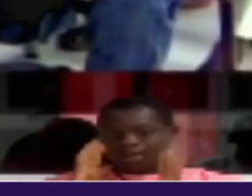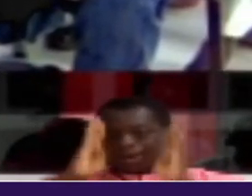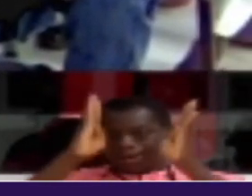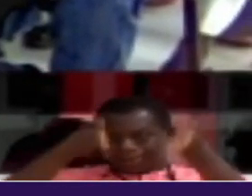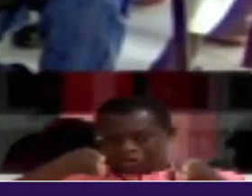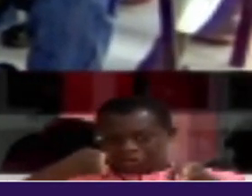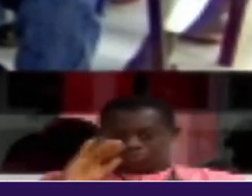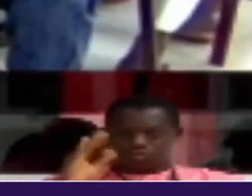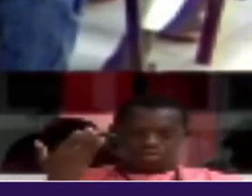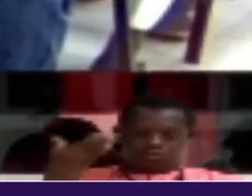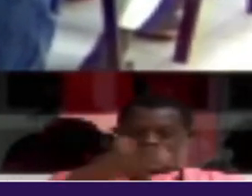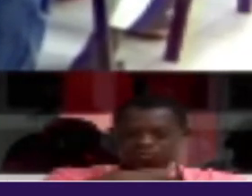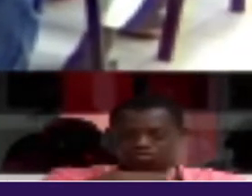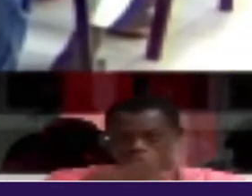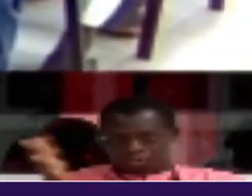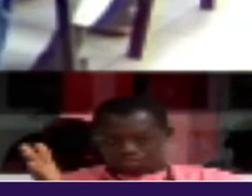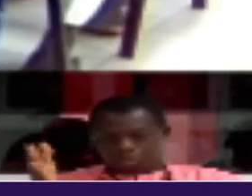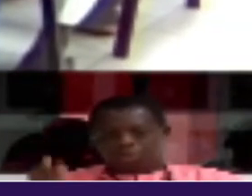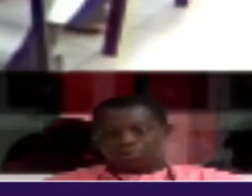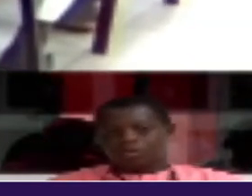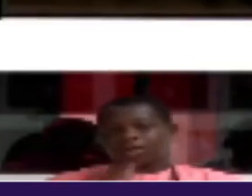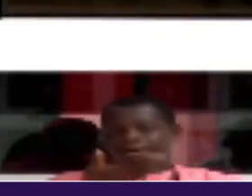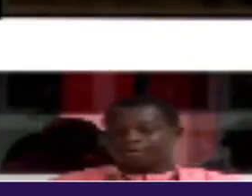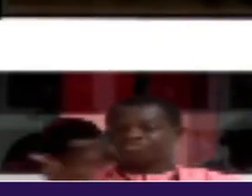We manned Kamfenda checkpoint,